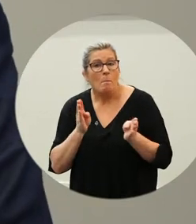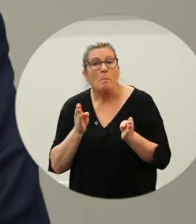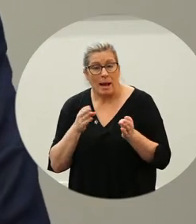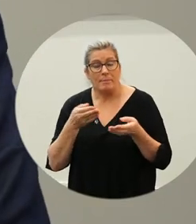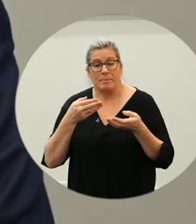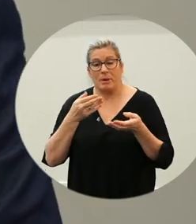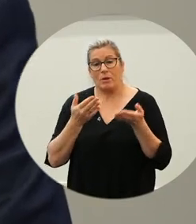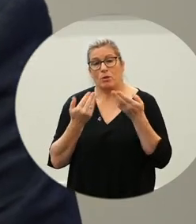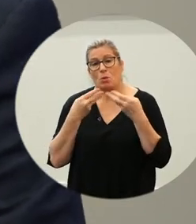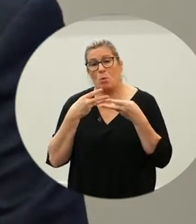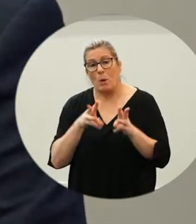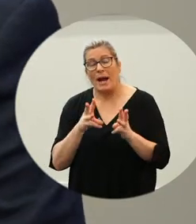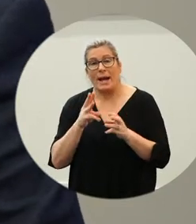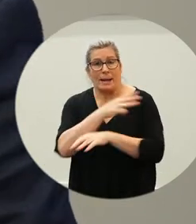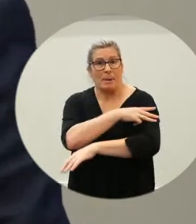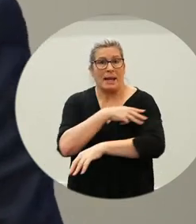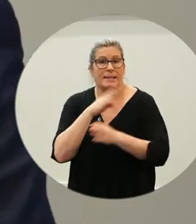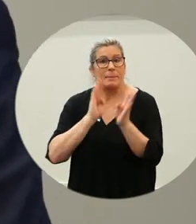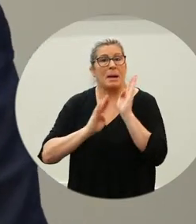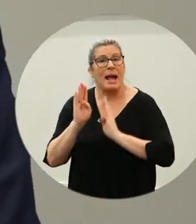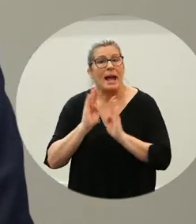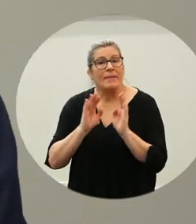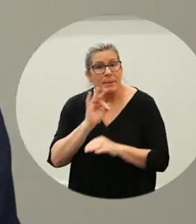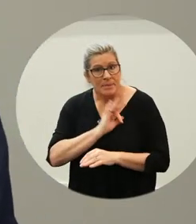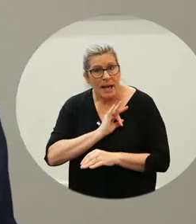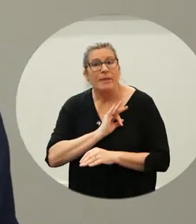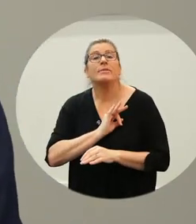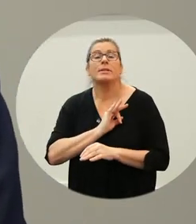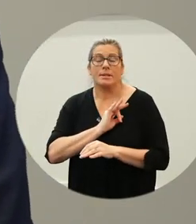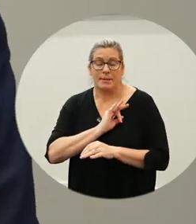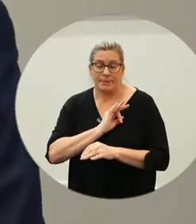behave themselves. And, you know,